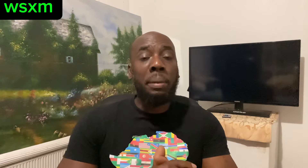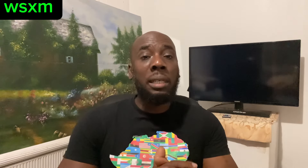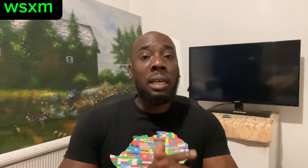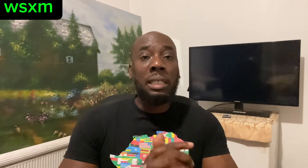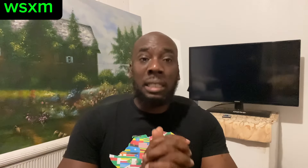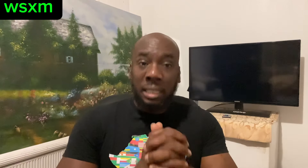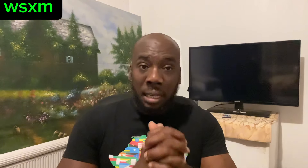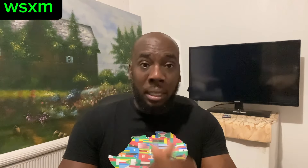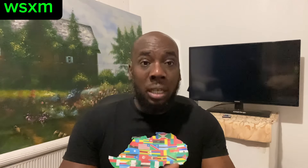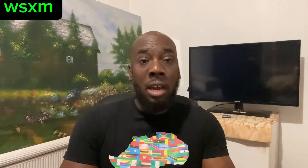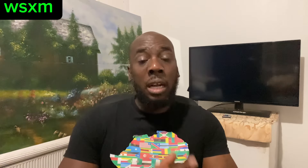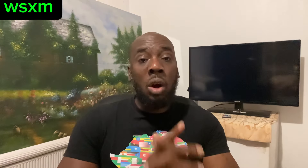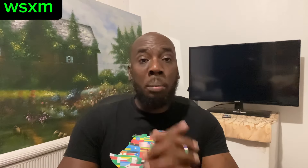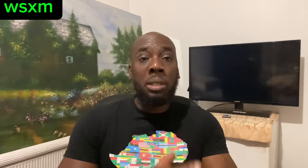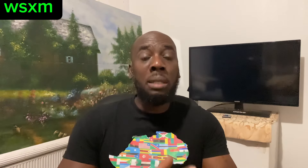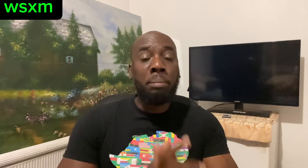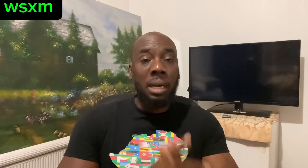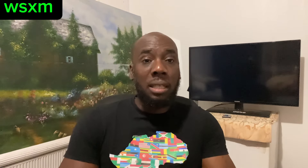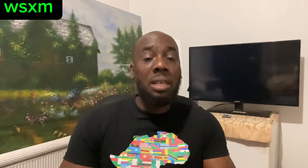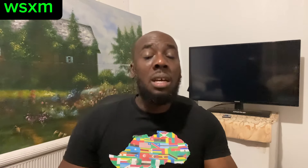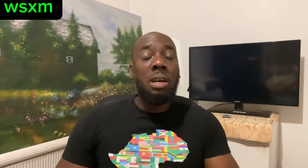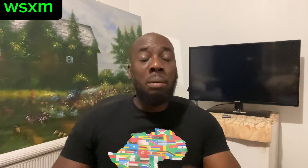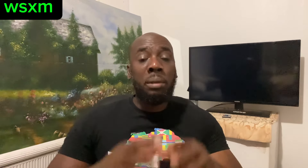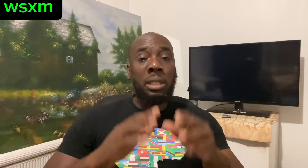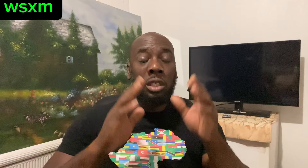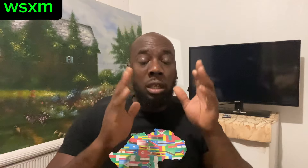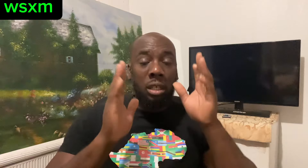gonna happen? Cause they're telling they're an opposite path.